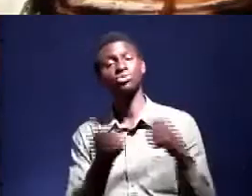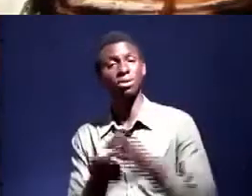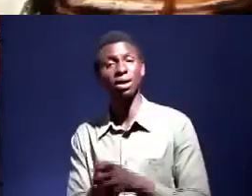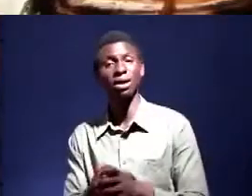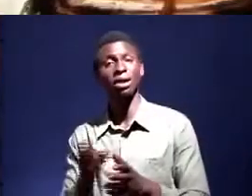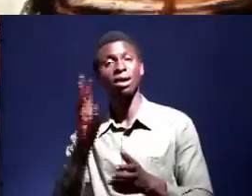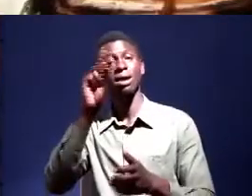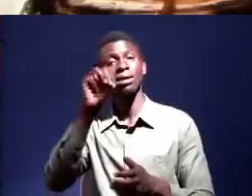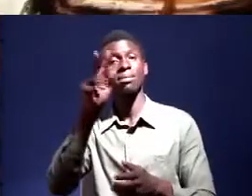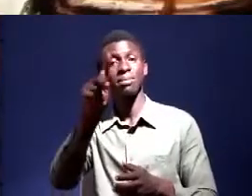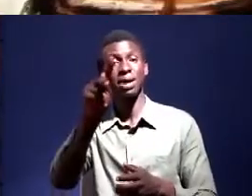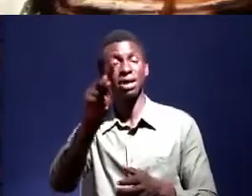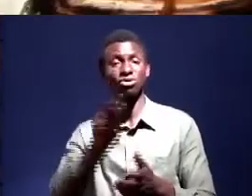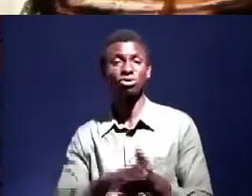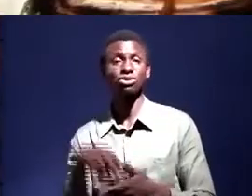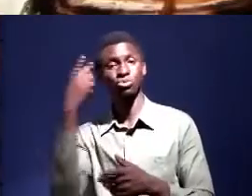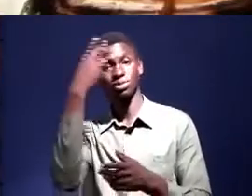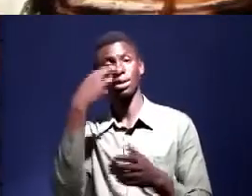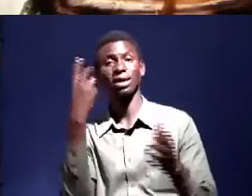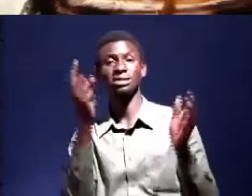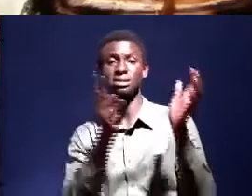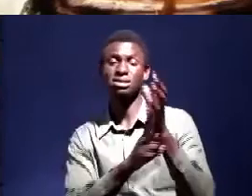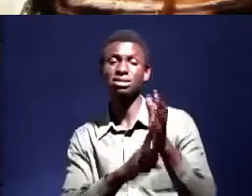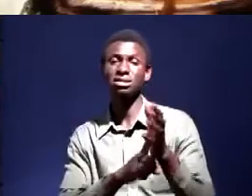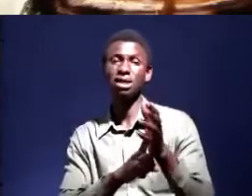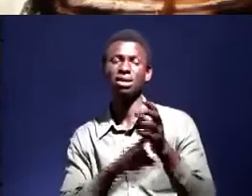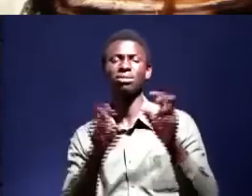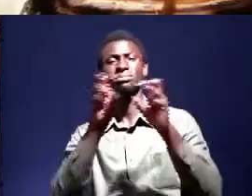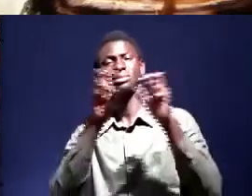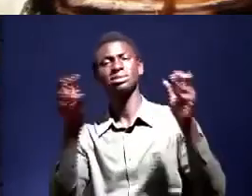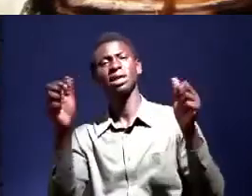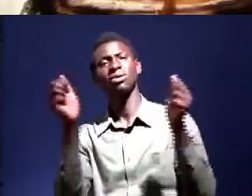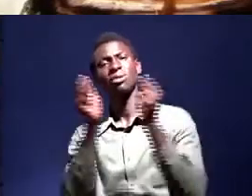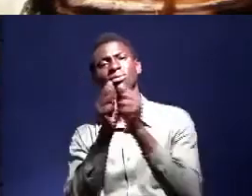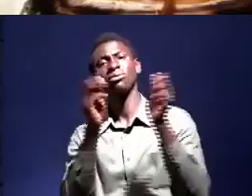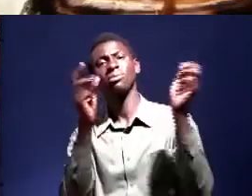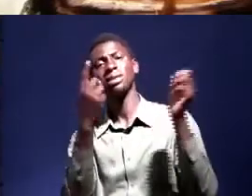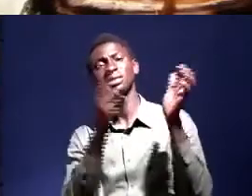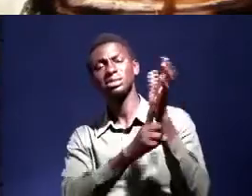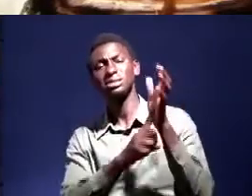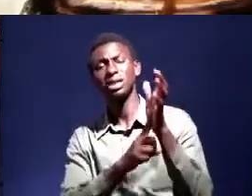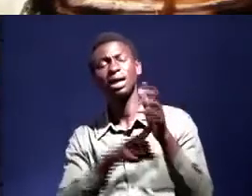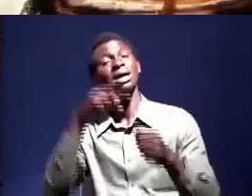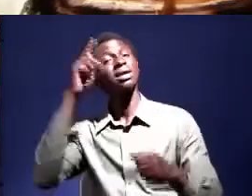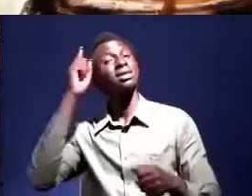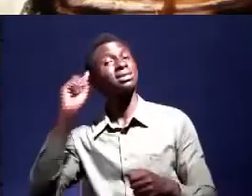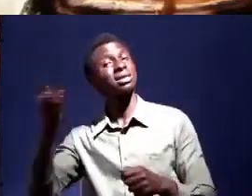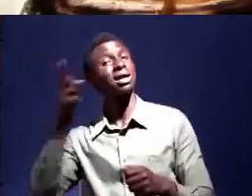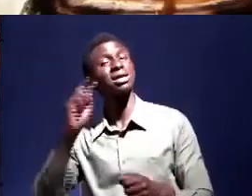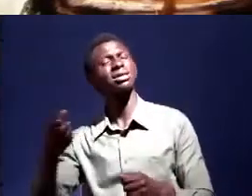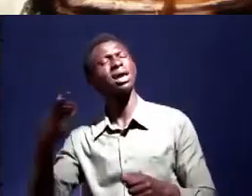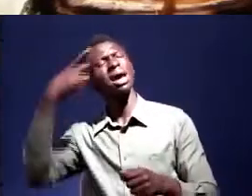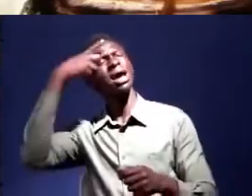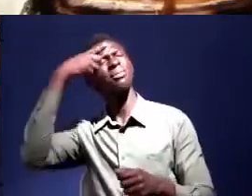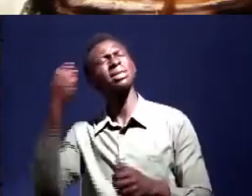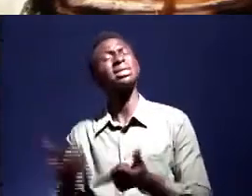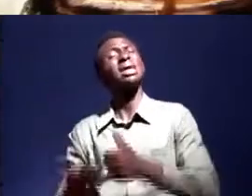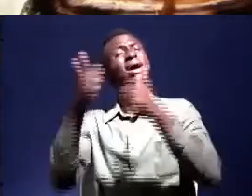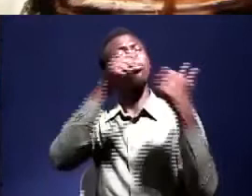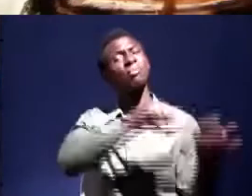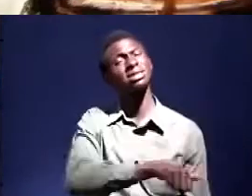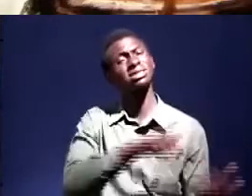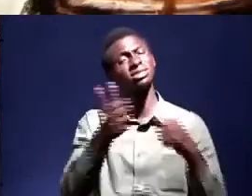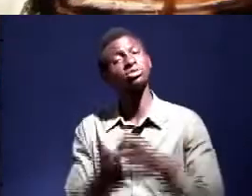He who believes and is baptized shall be saved. Anasema yeye aaminie na kubatizwa ataokoka. He that believes